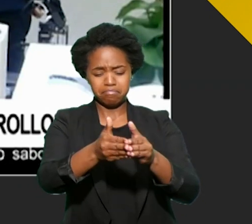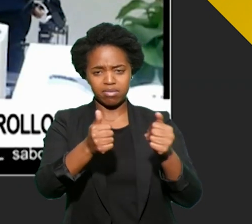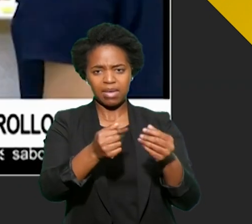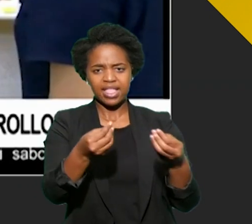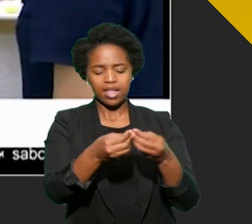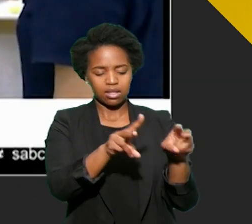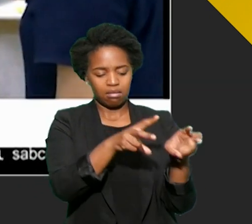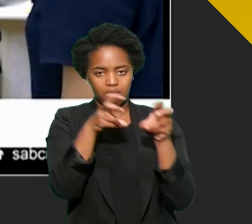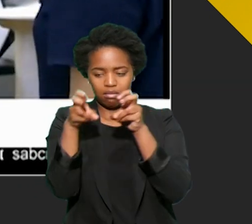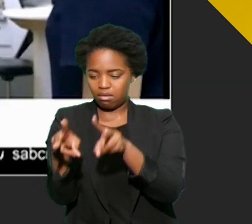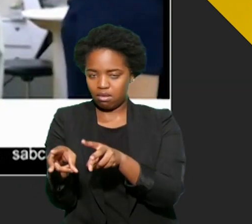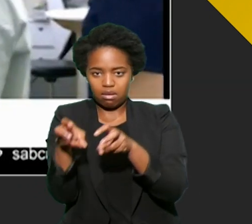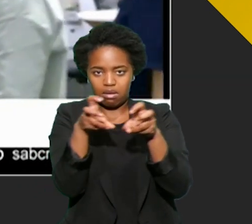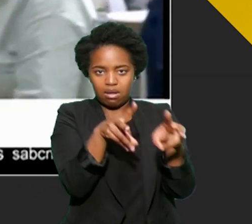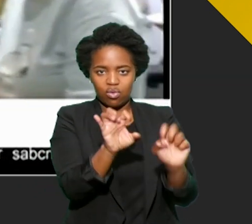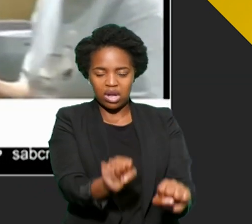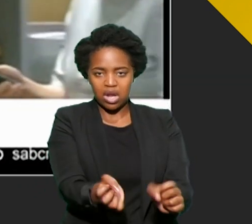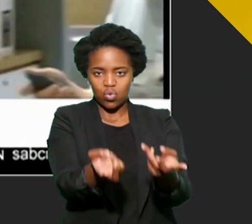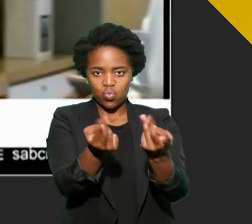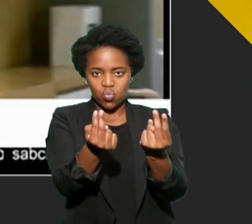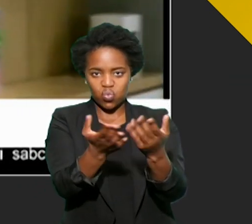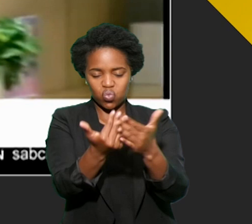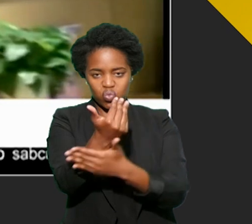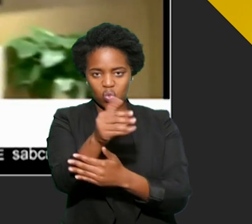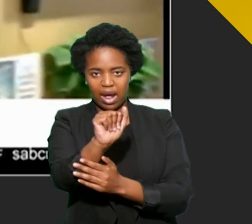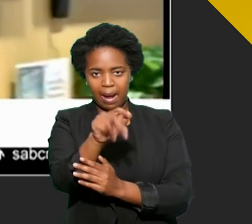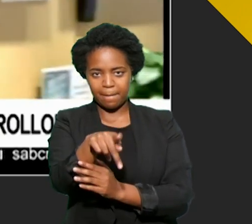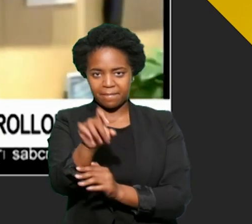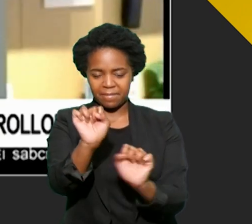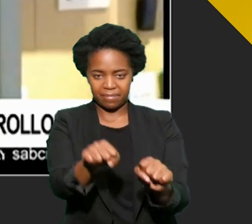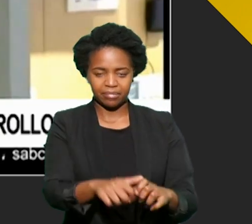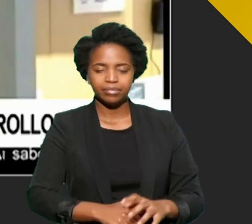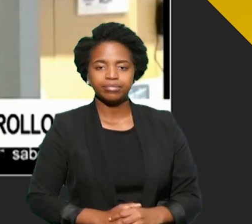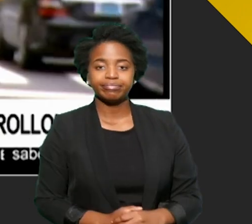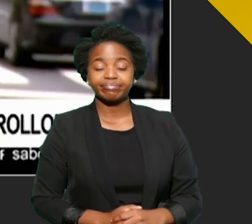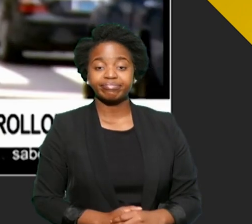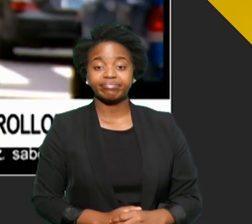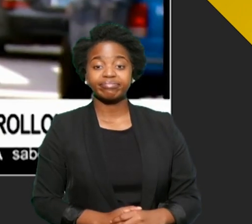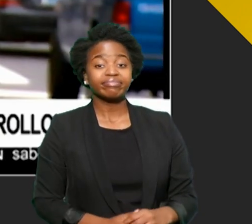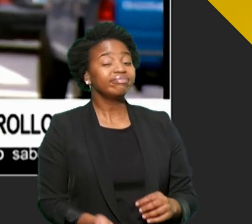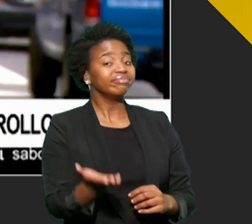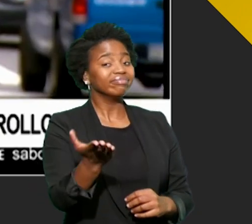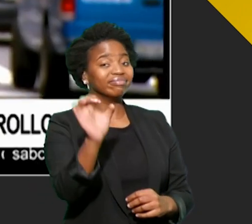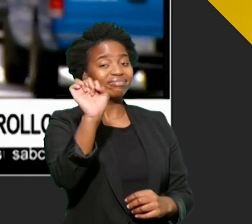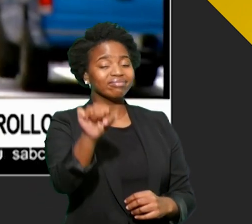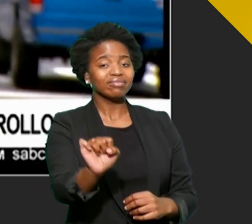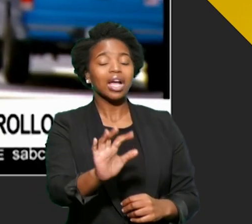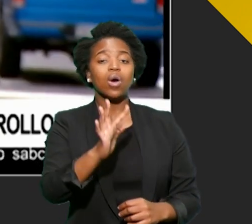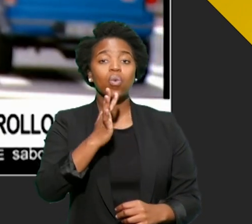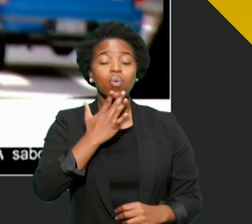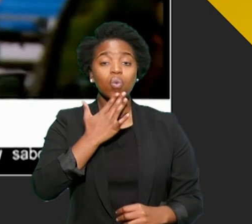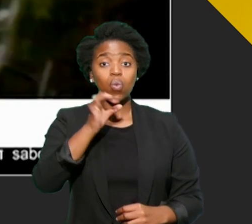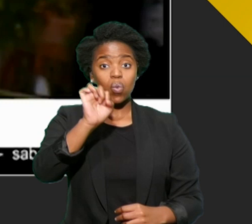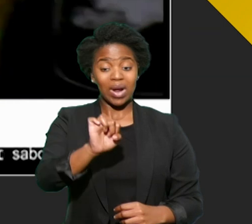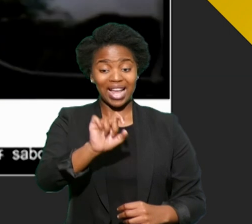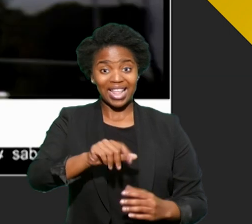transformative new applications and how we operate them. Essentially, this is about who will lead innovation for the